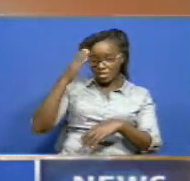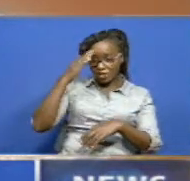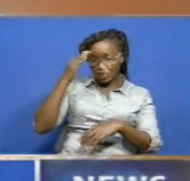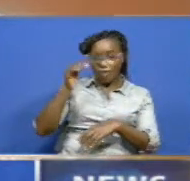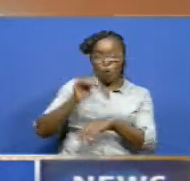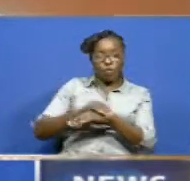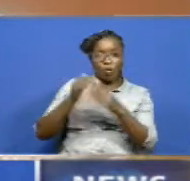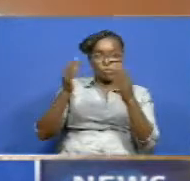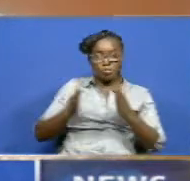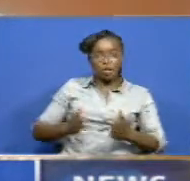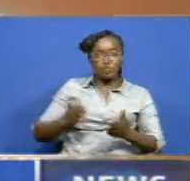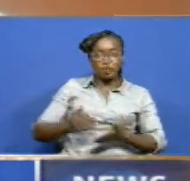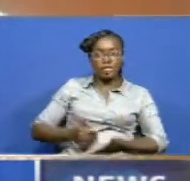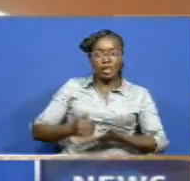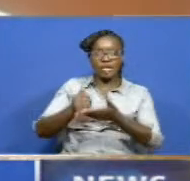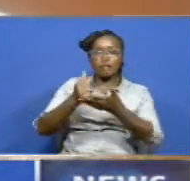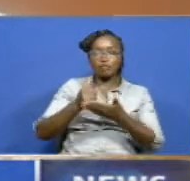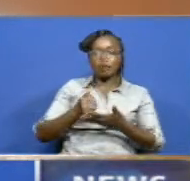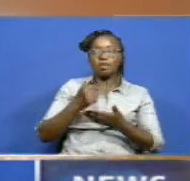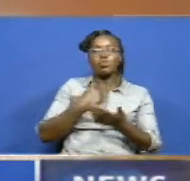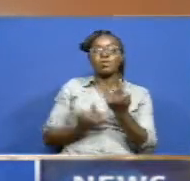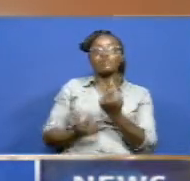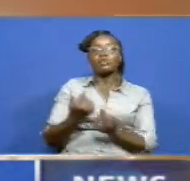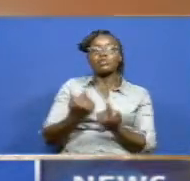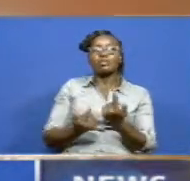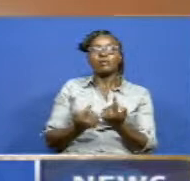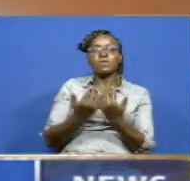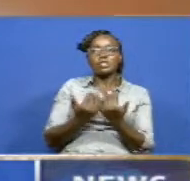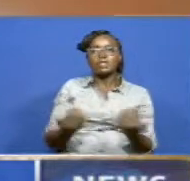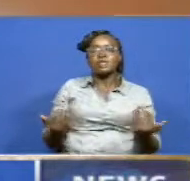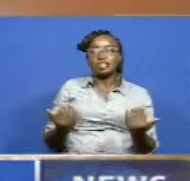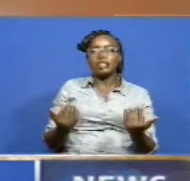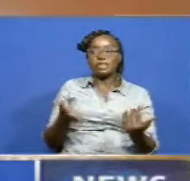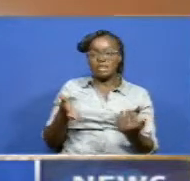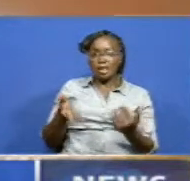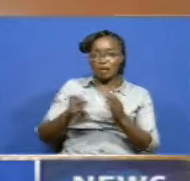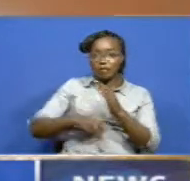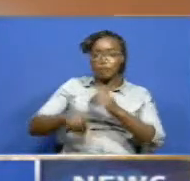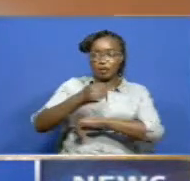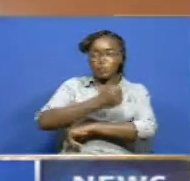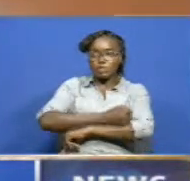atatusaidia. Mimi ni mpisi nafikia watoto hapa Muthairia primary.